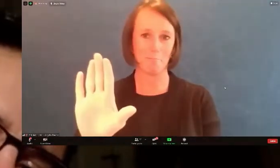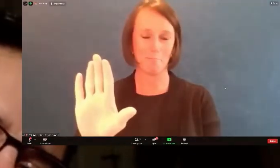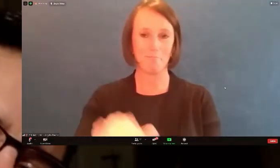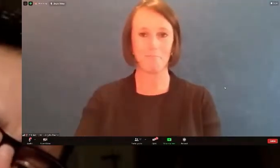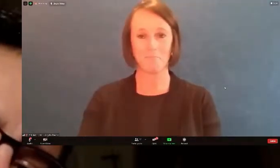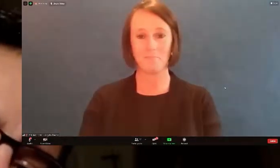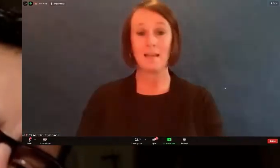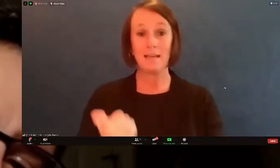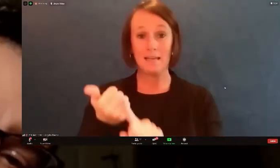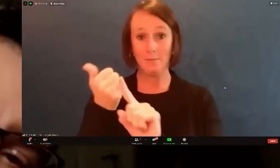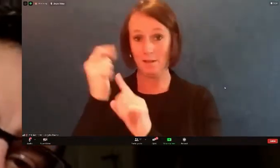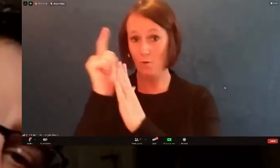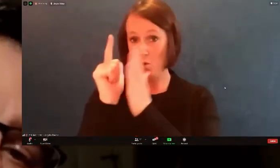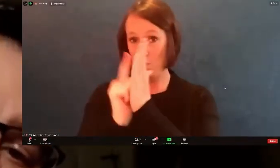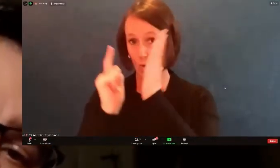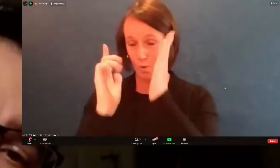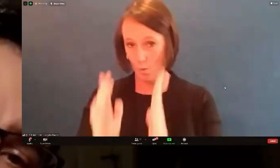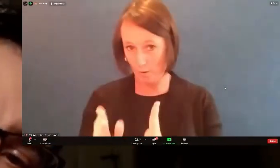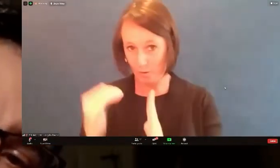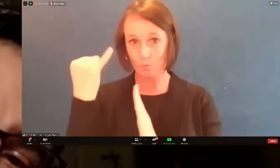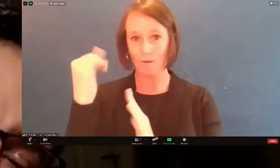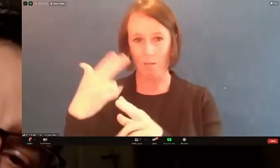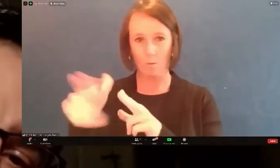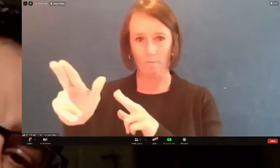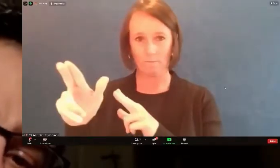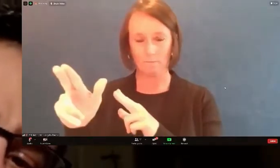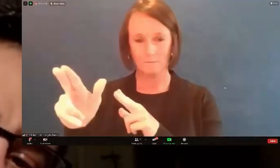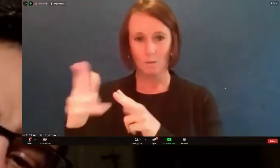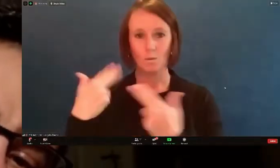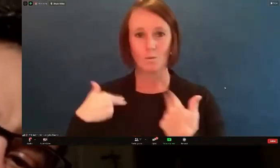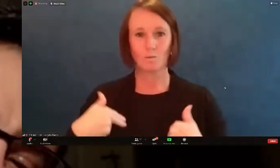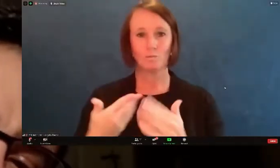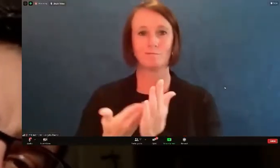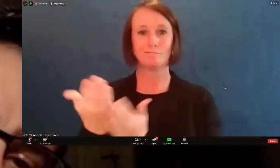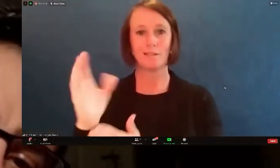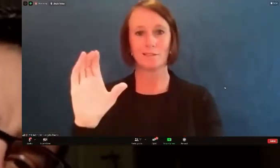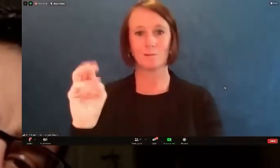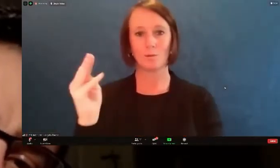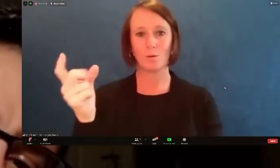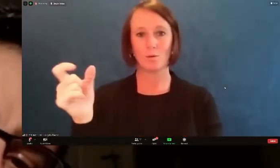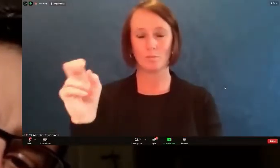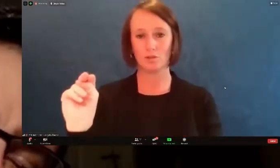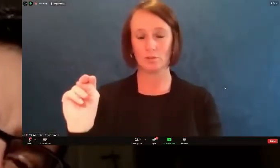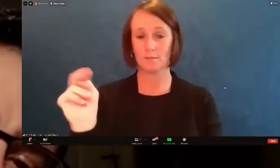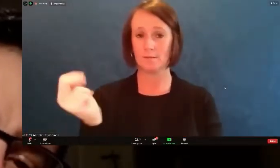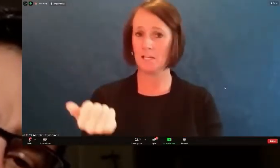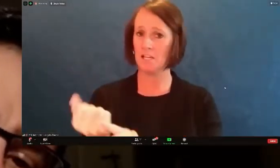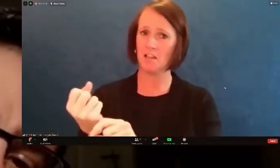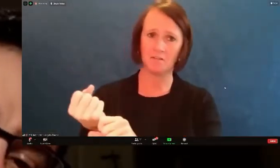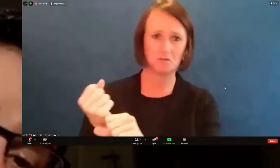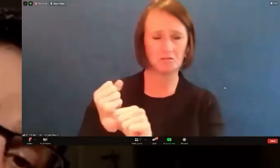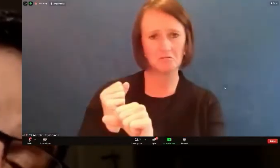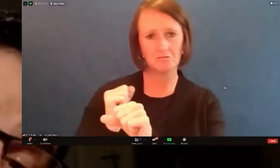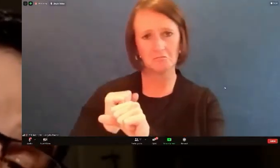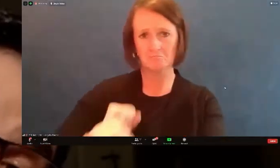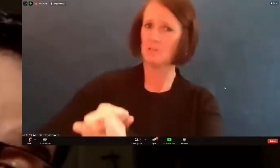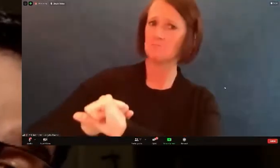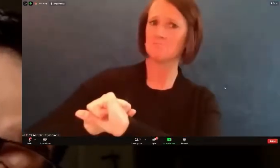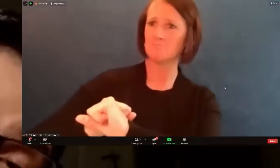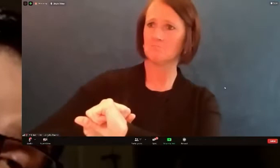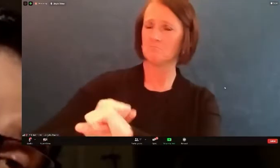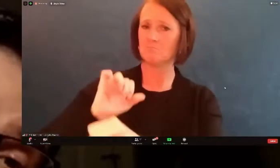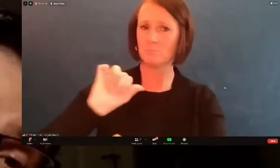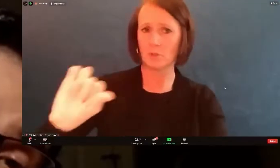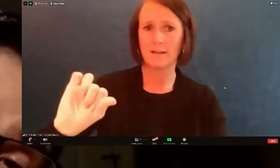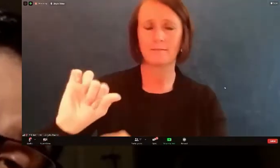lawyer in Yellowknife with the Human Rights Commission. And he loves to stick up for people who are being bullied and